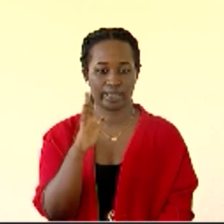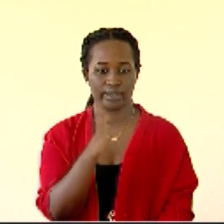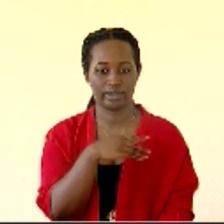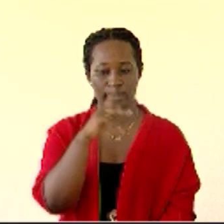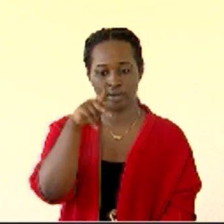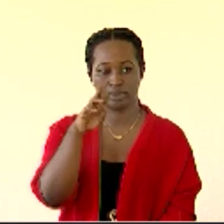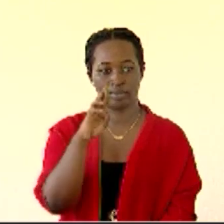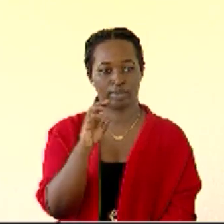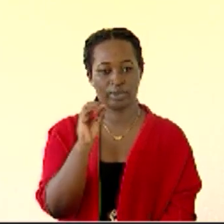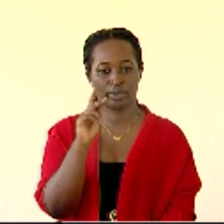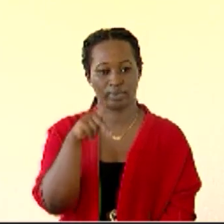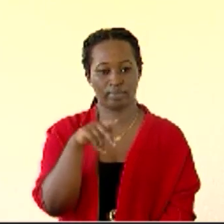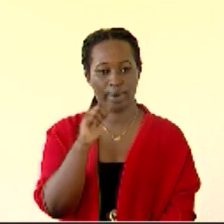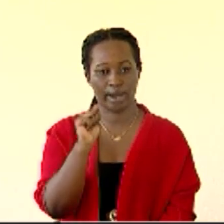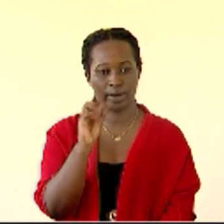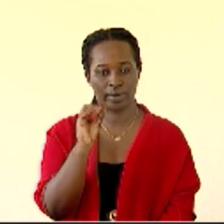propanoate.